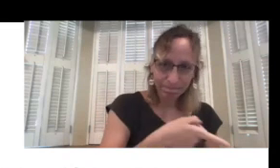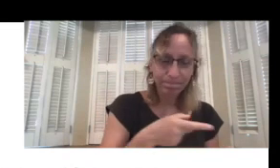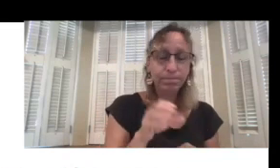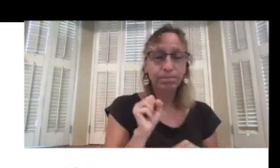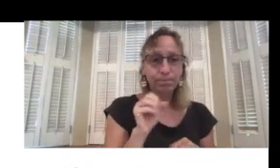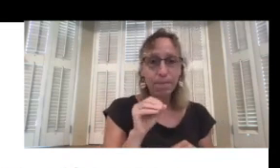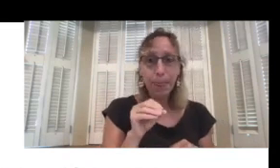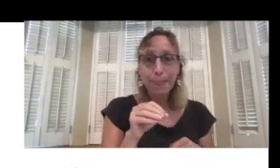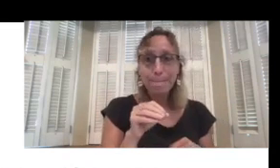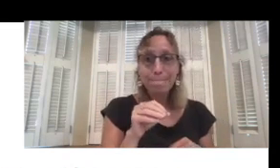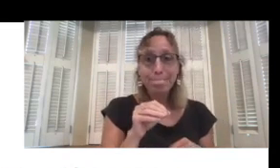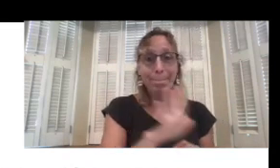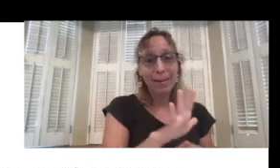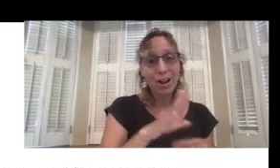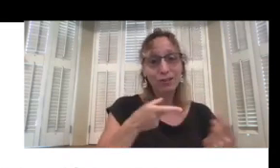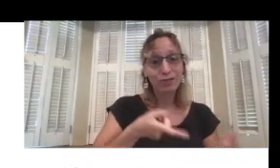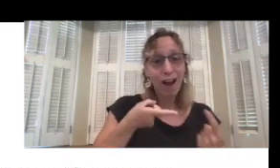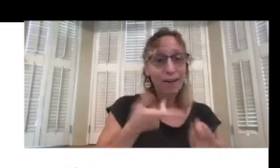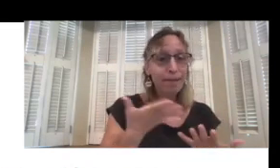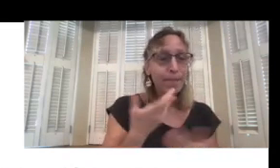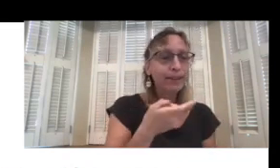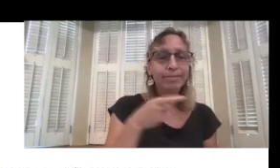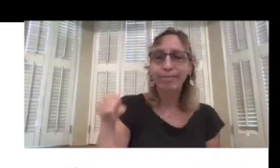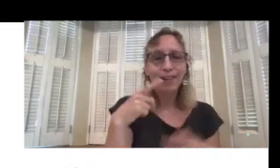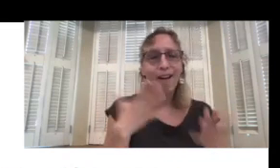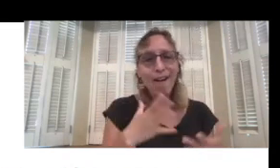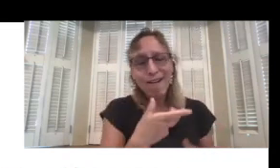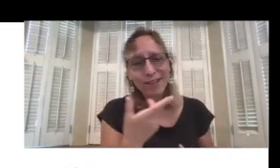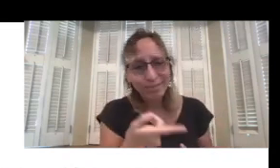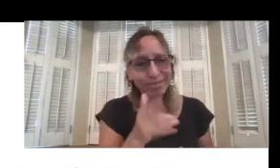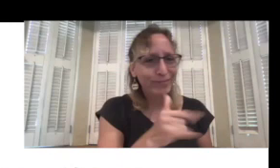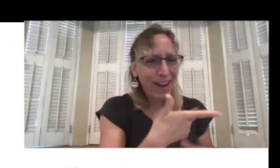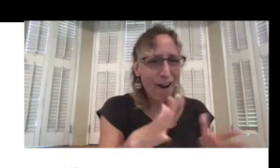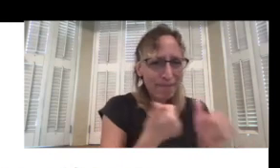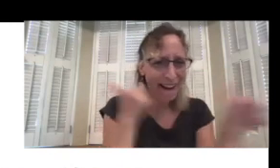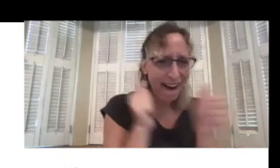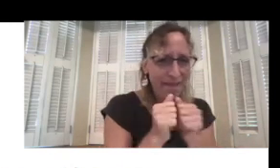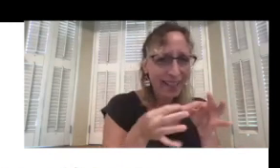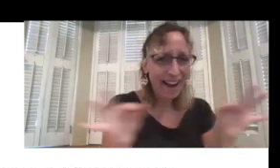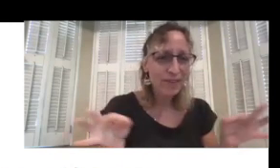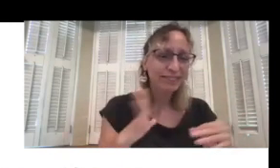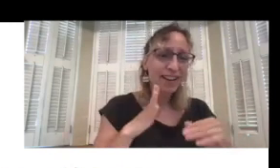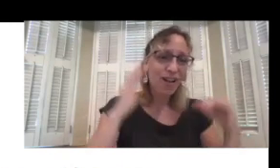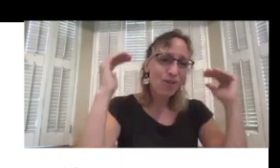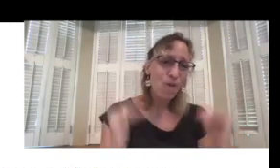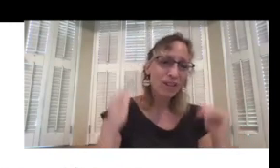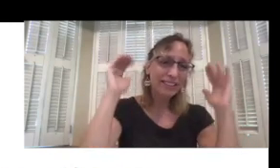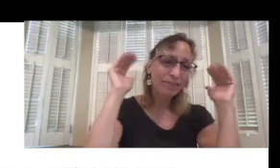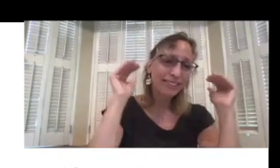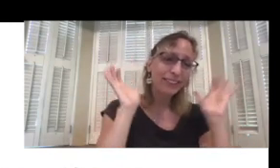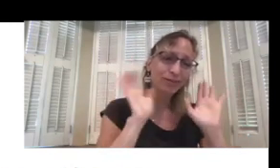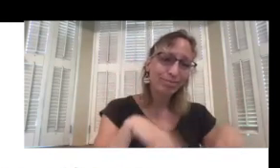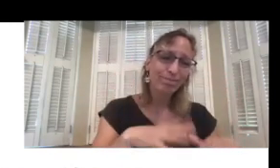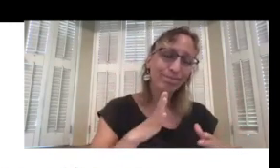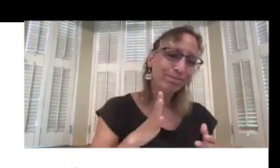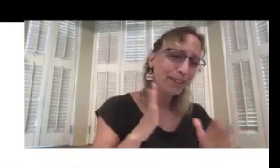This is also influenced by educators' expectations. A student